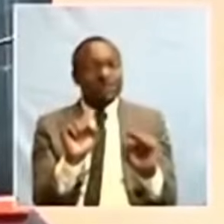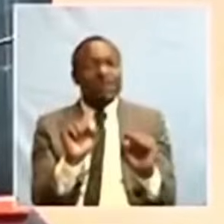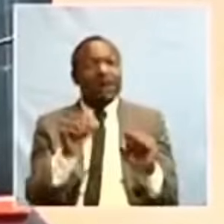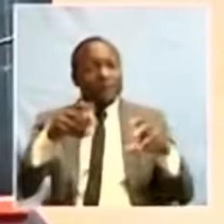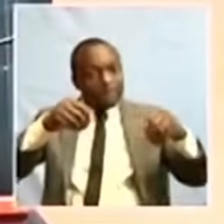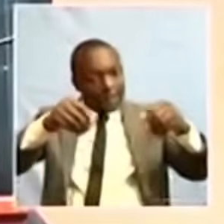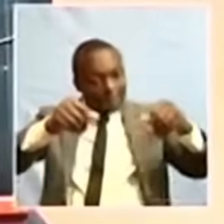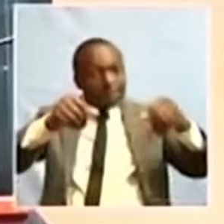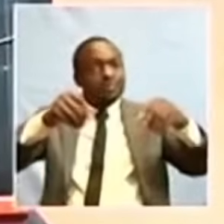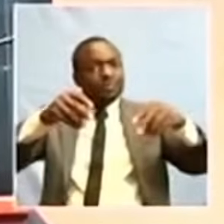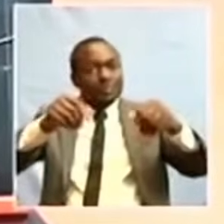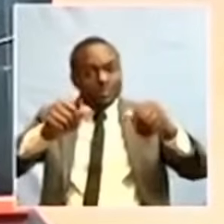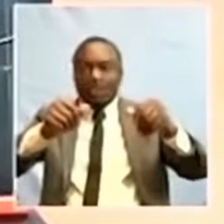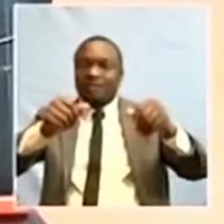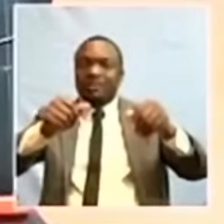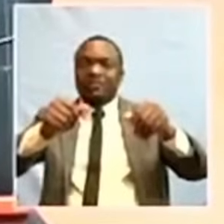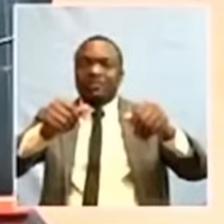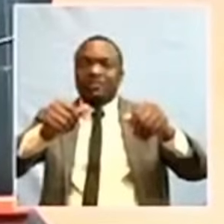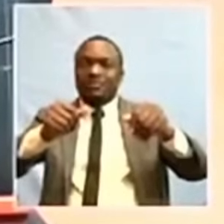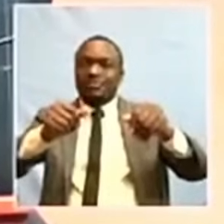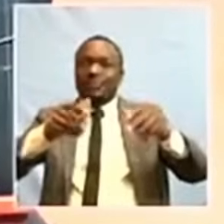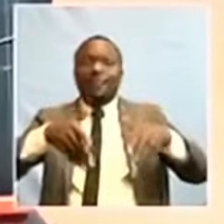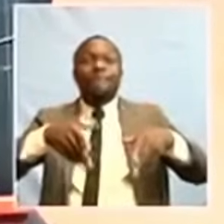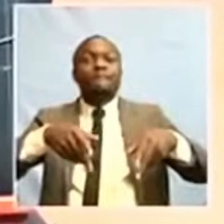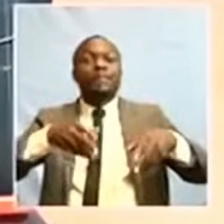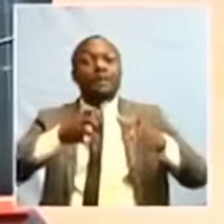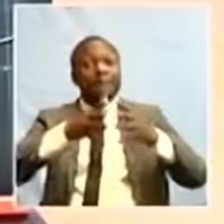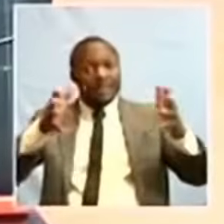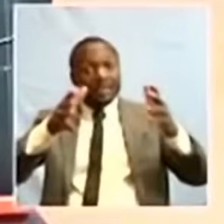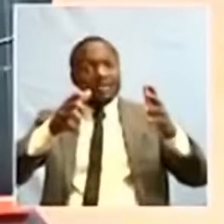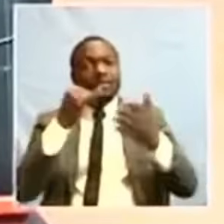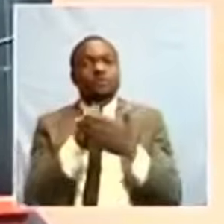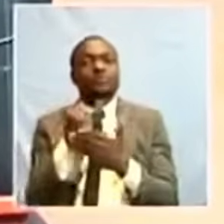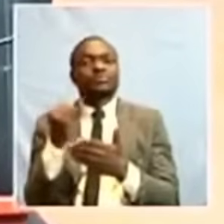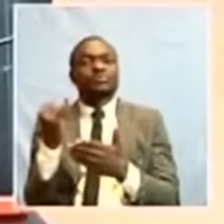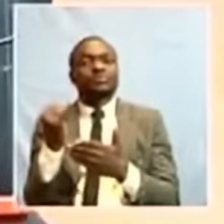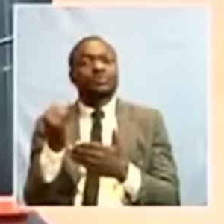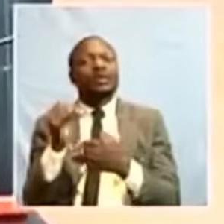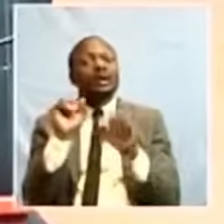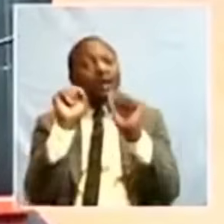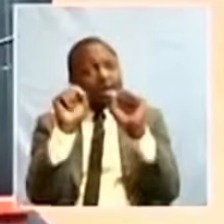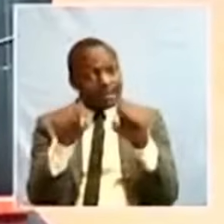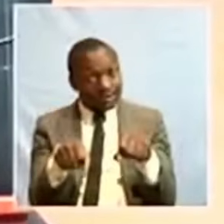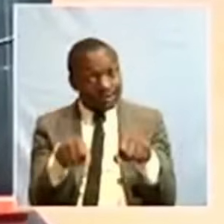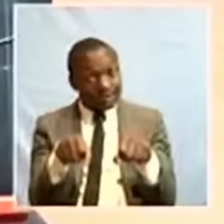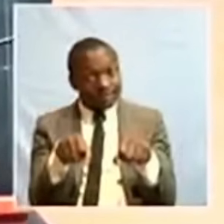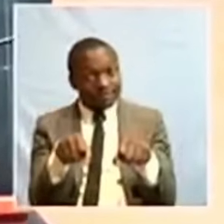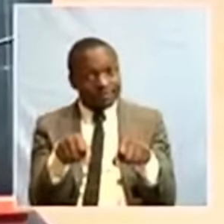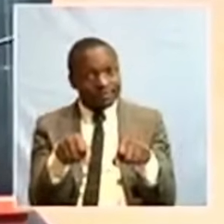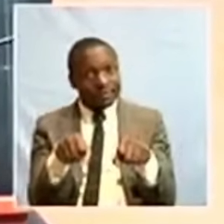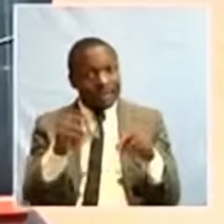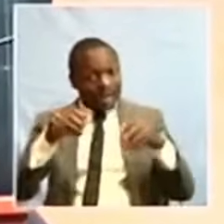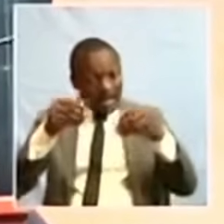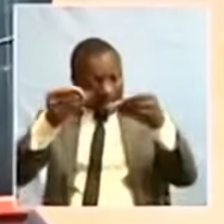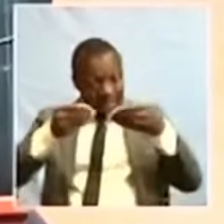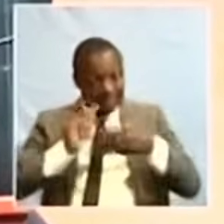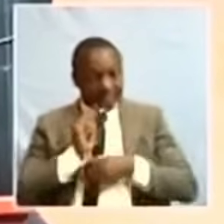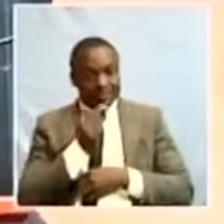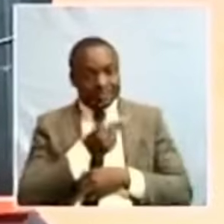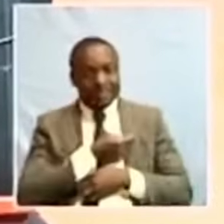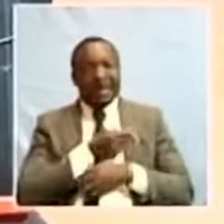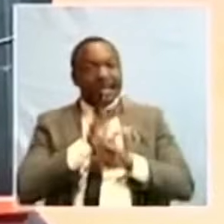mealie meal has been a big issue. Are you able to give us